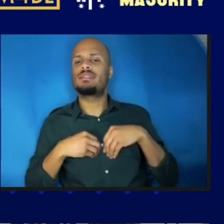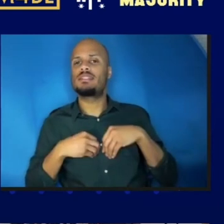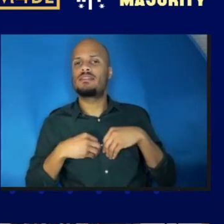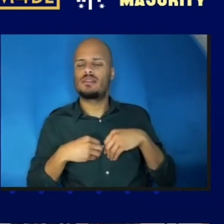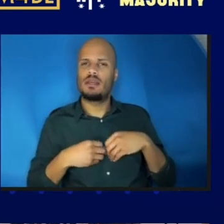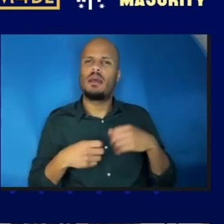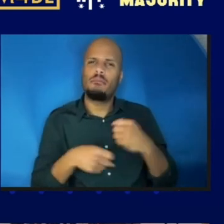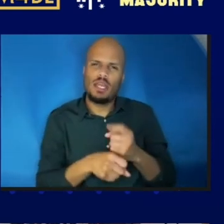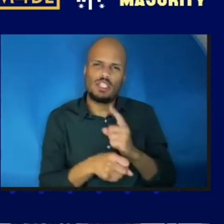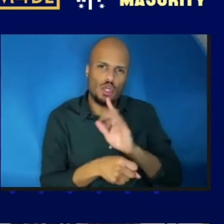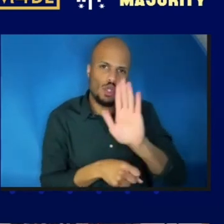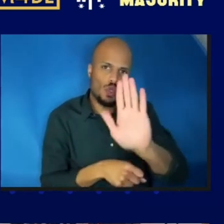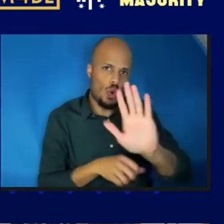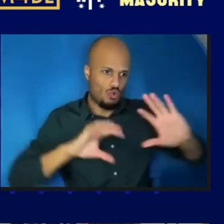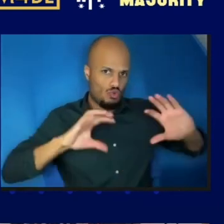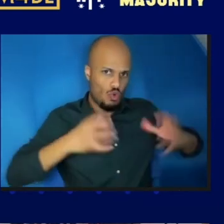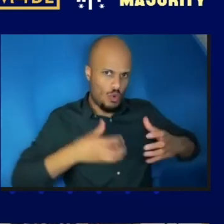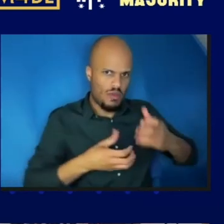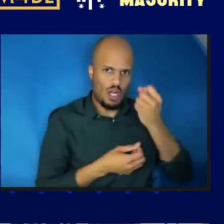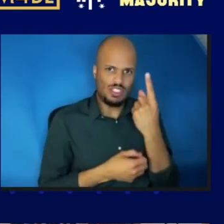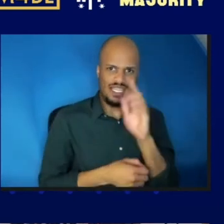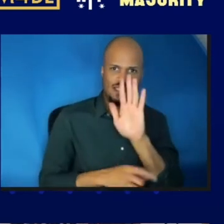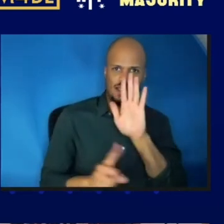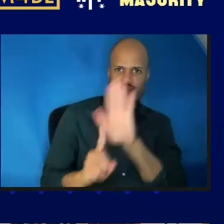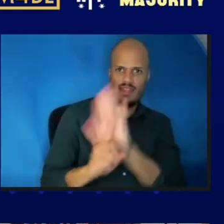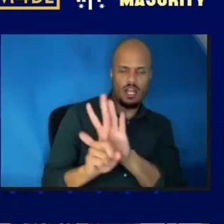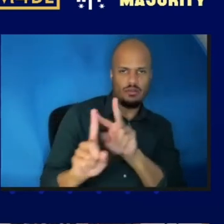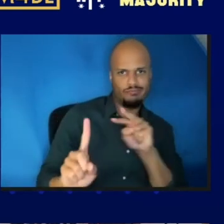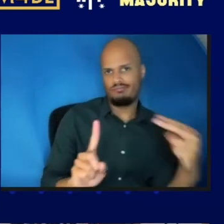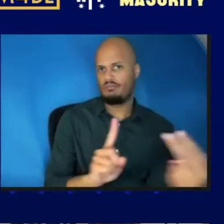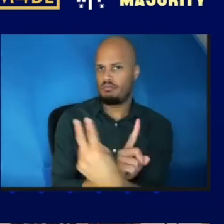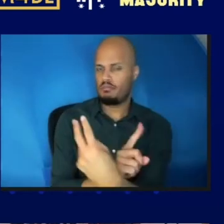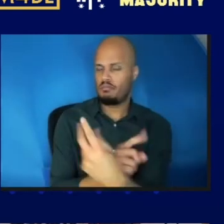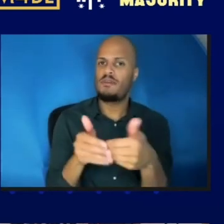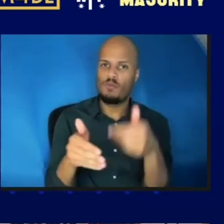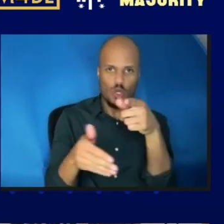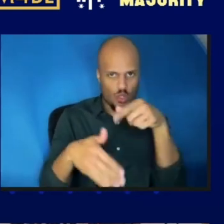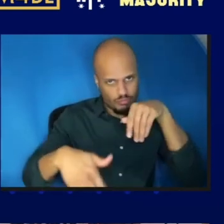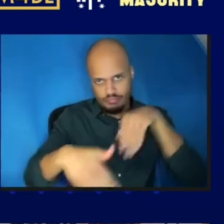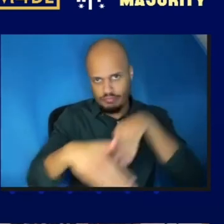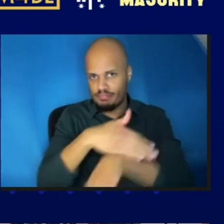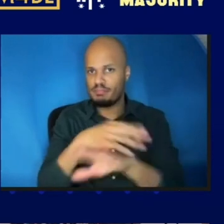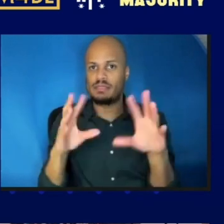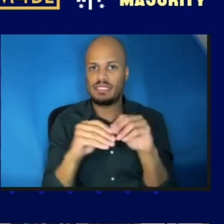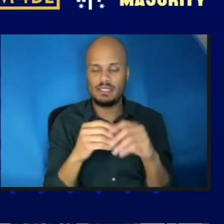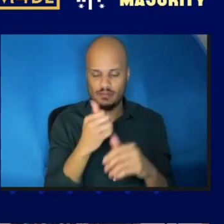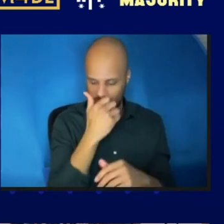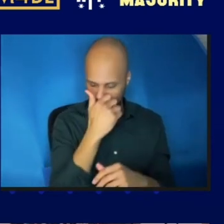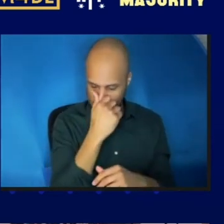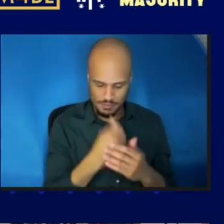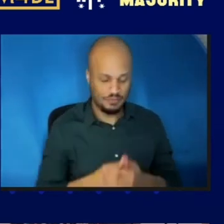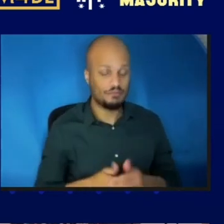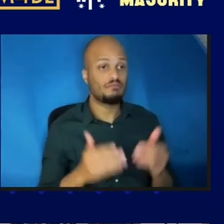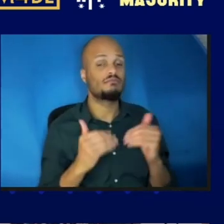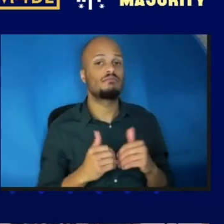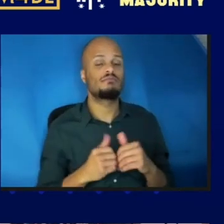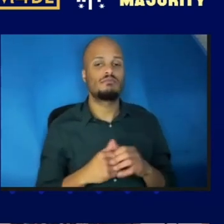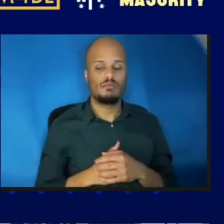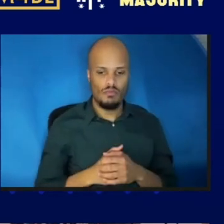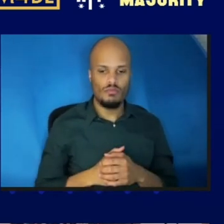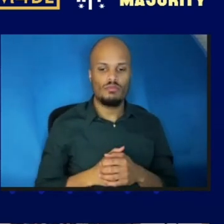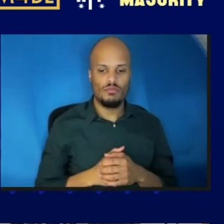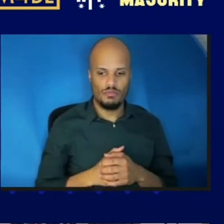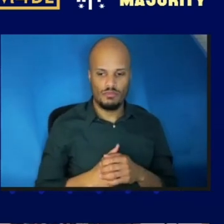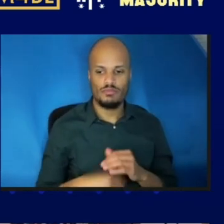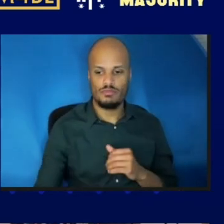group have this understanding before you step into those, into that meeting. It's also important because when you need